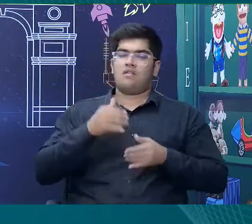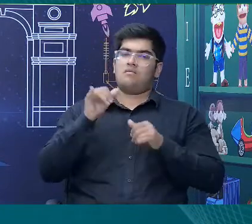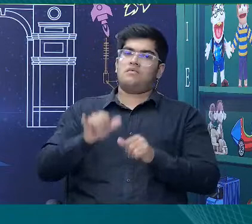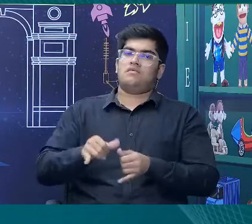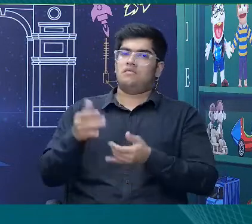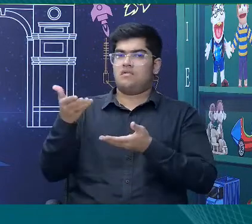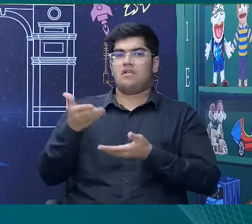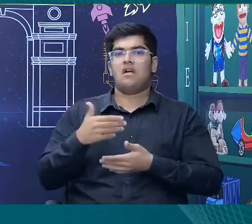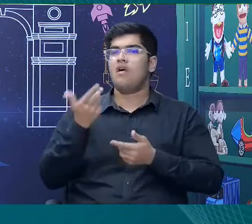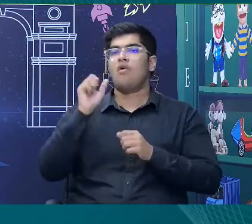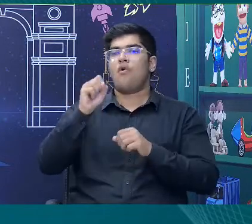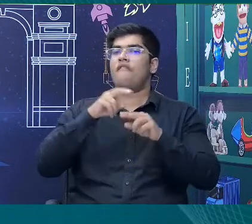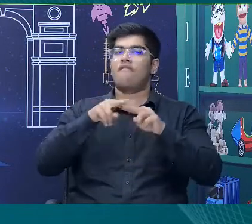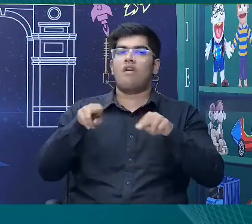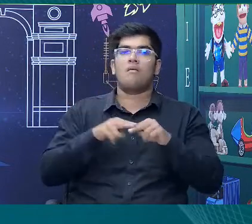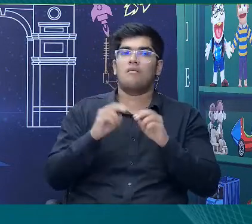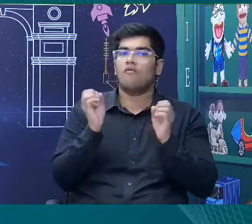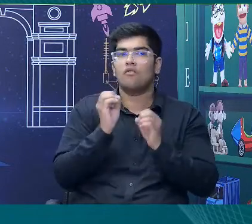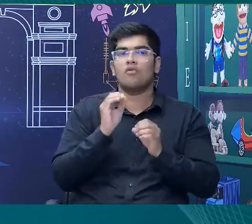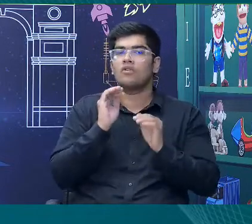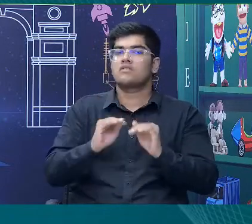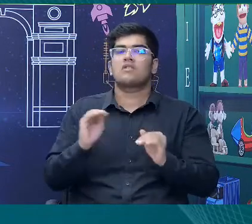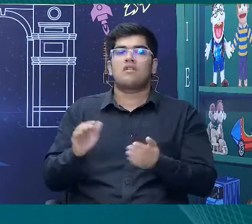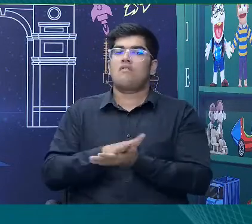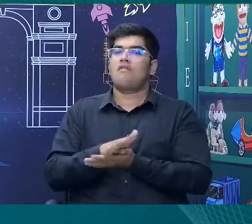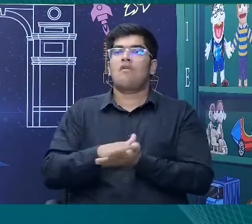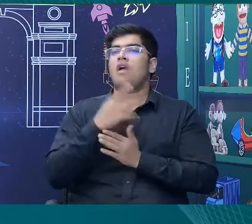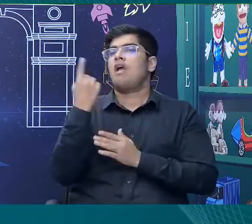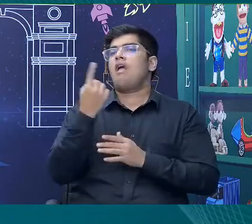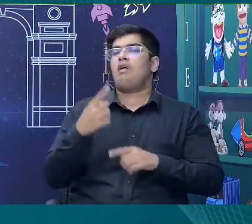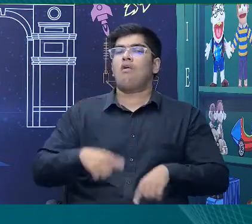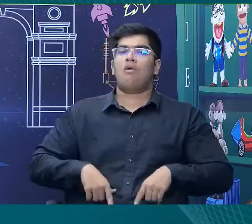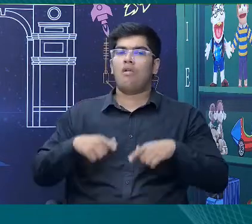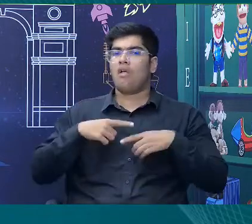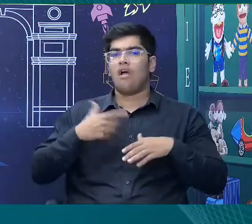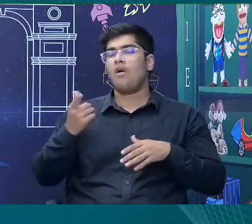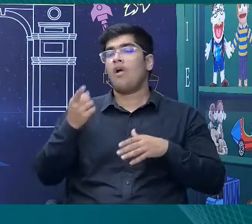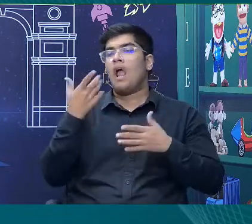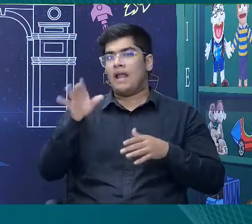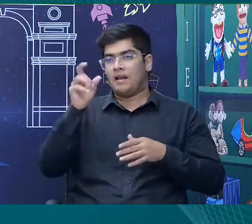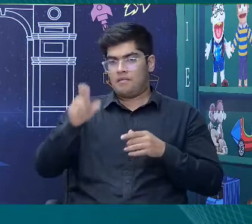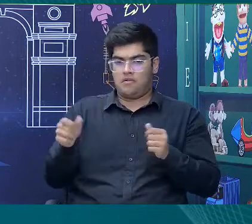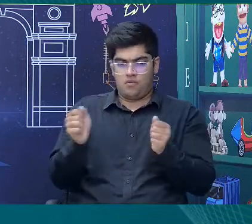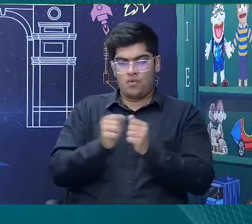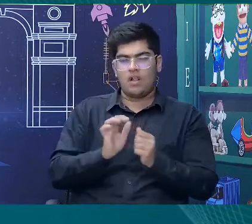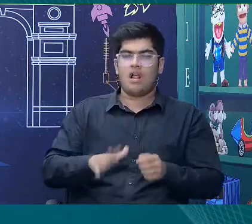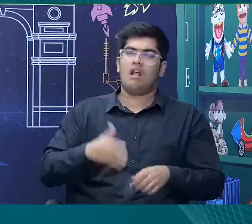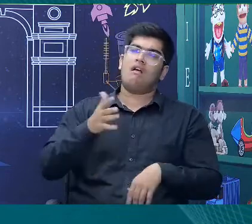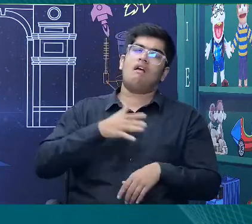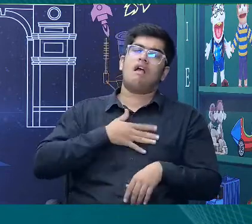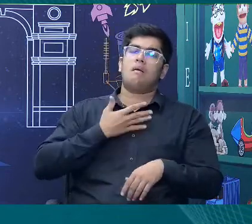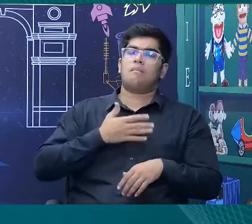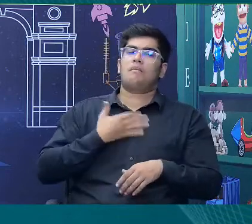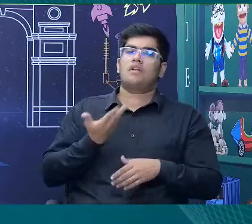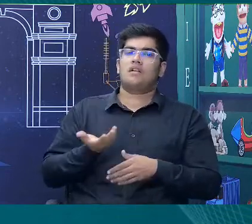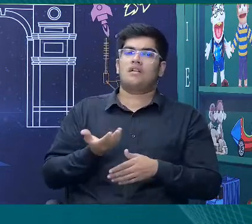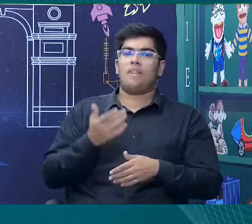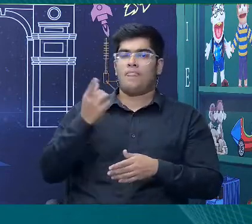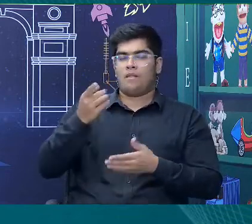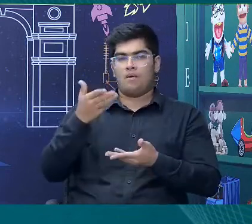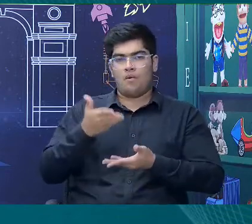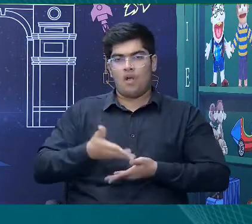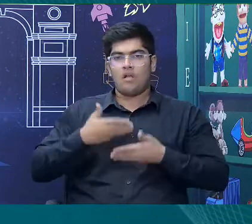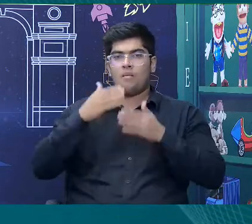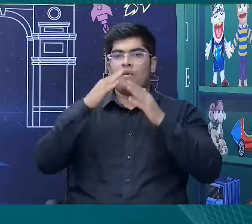family nor children, neither wife nor children. He lives alone, and he's very happy to have company. The old man welcomes him into his